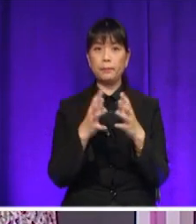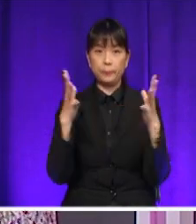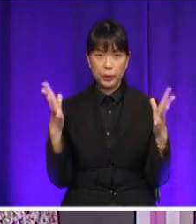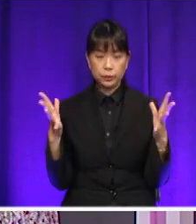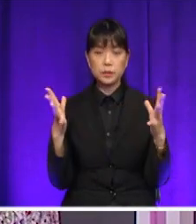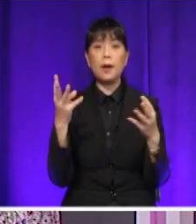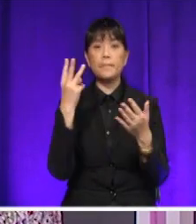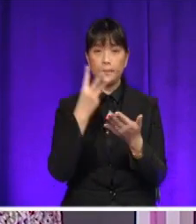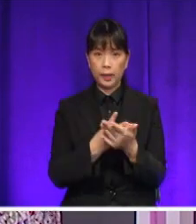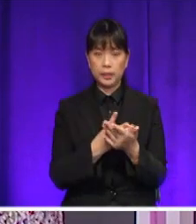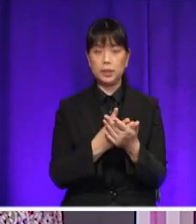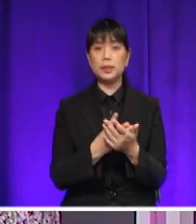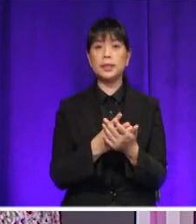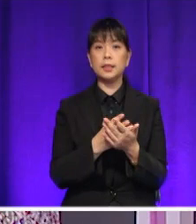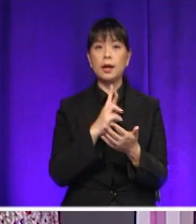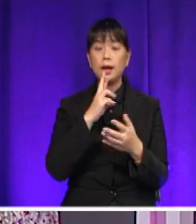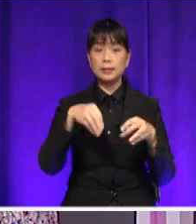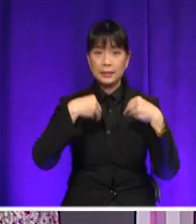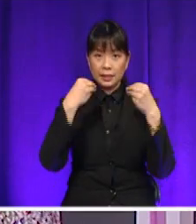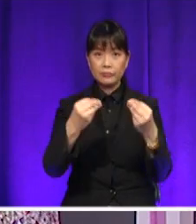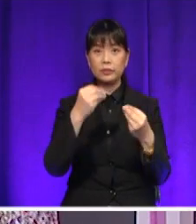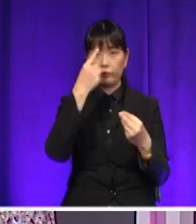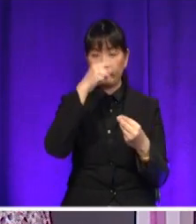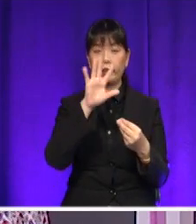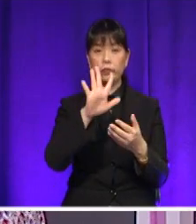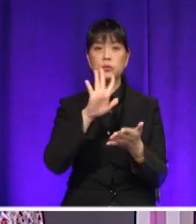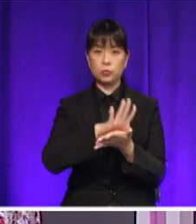what's the reason for your choice? The reason for your choice